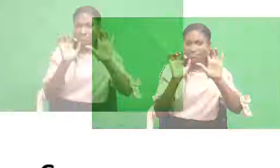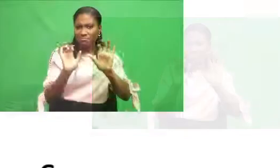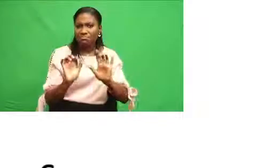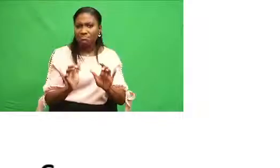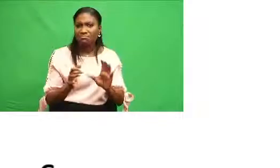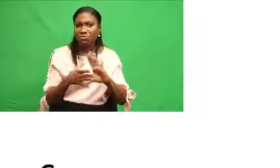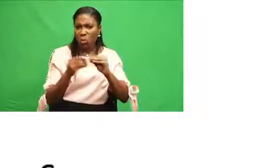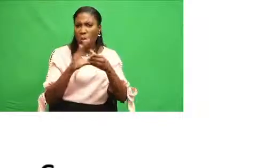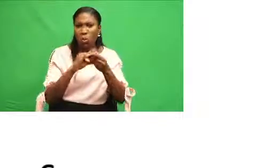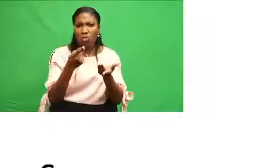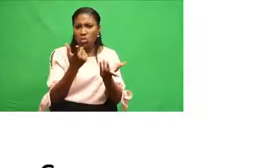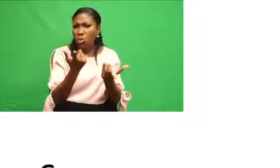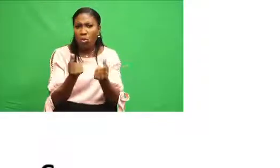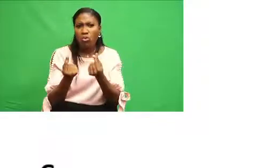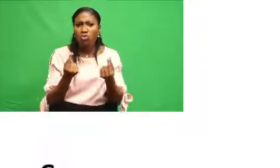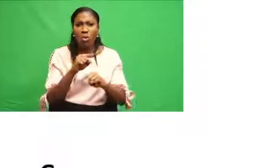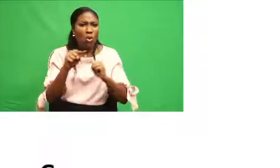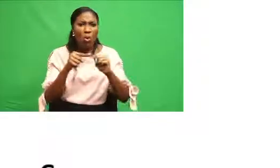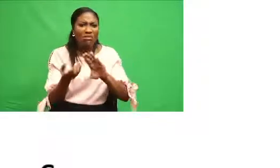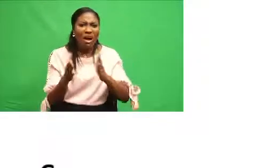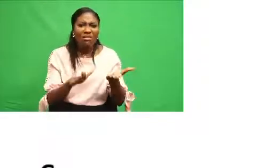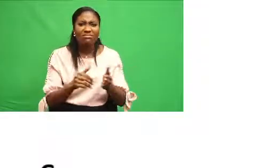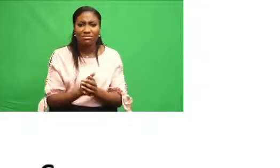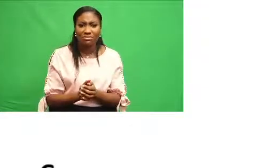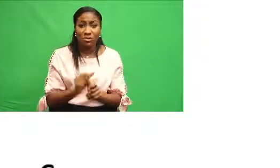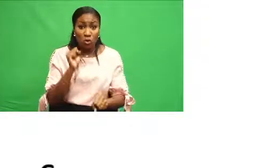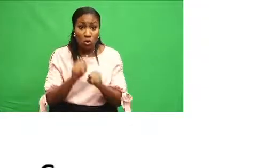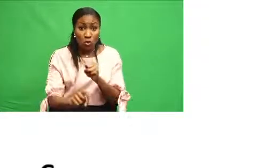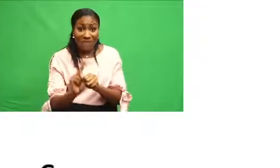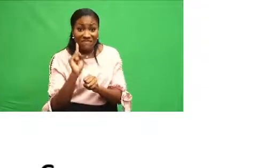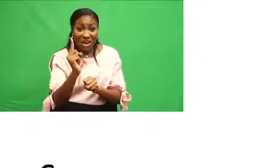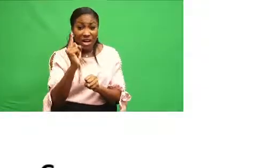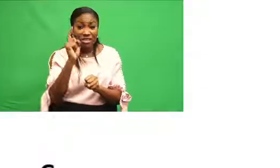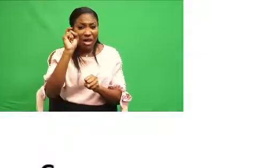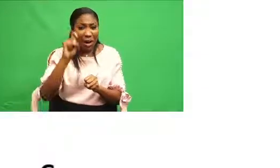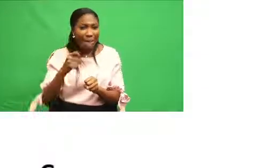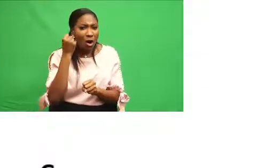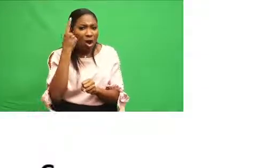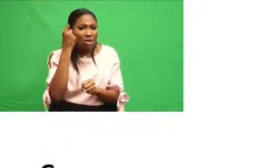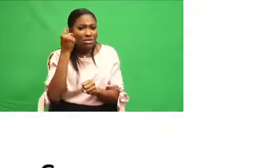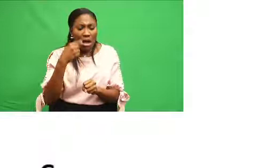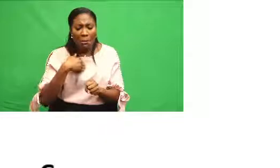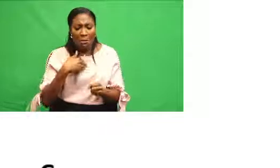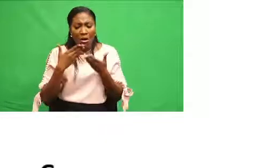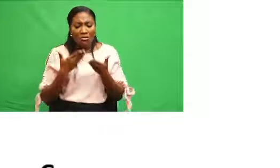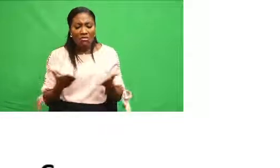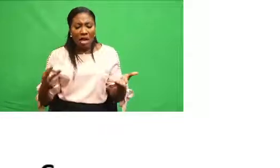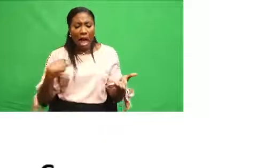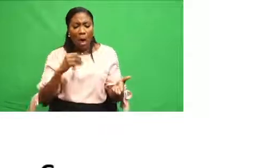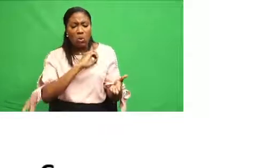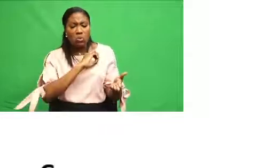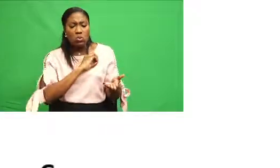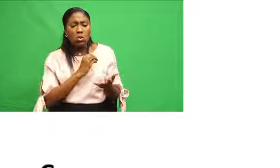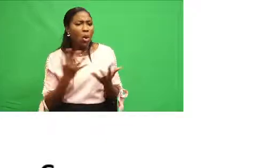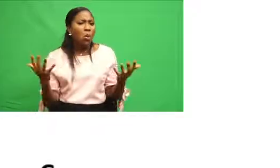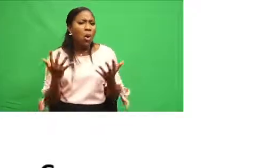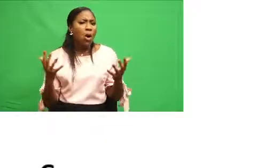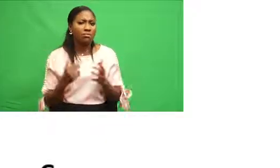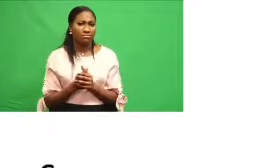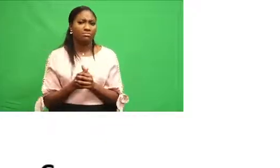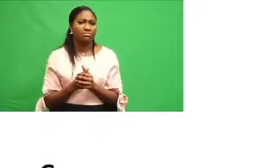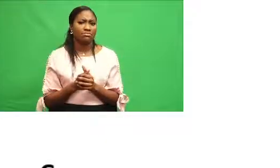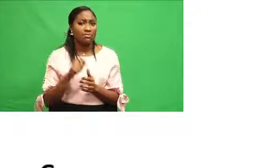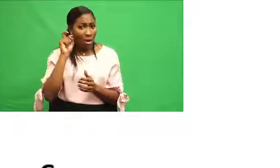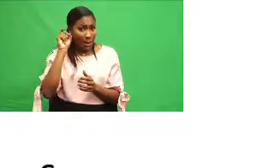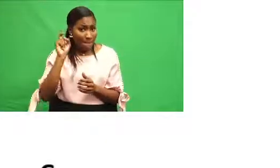is to have a clear idea of what your estate is made up of. You need to